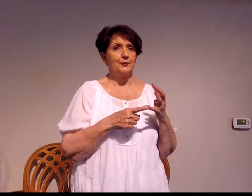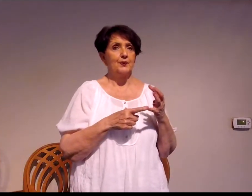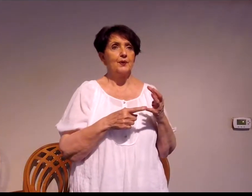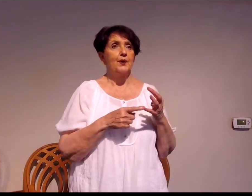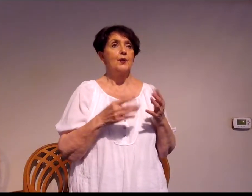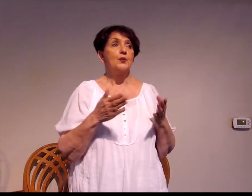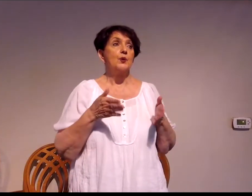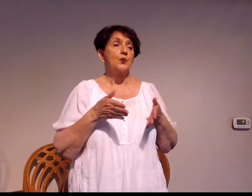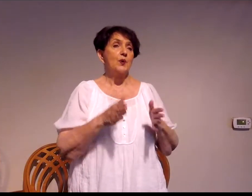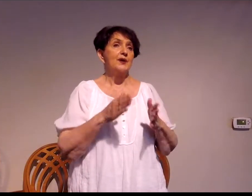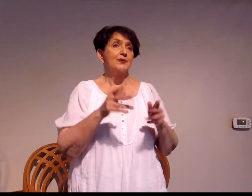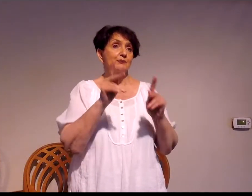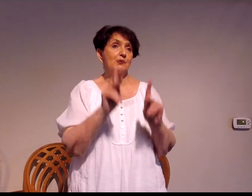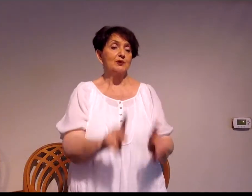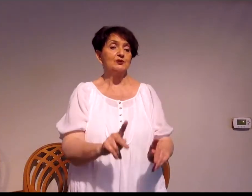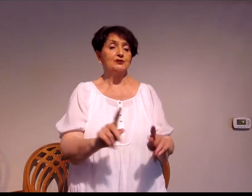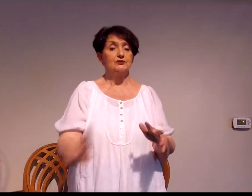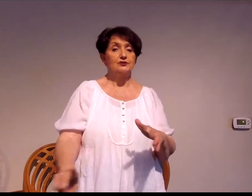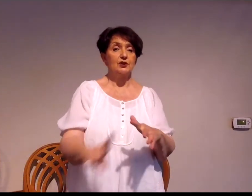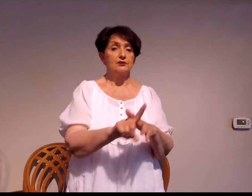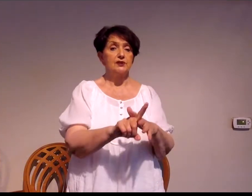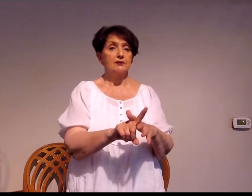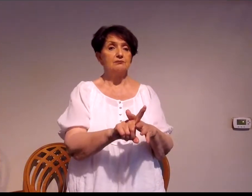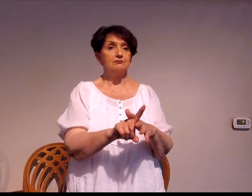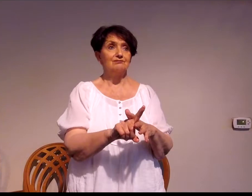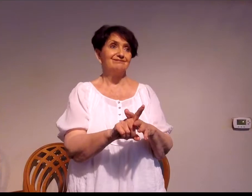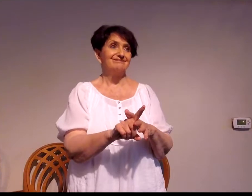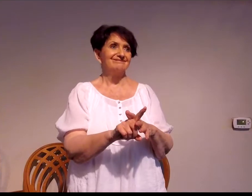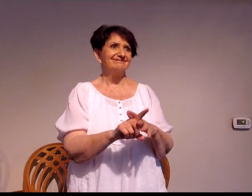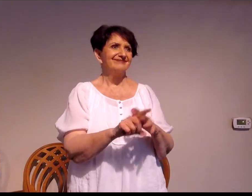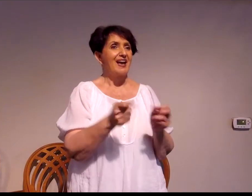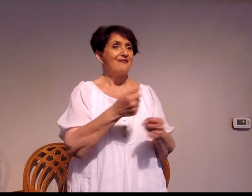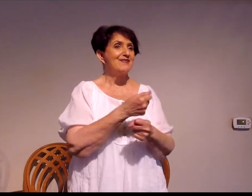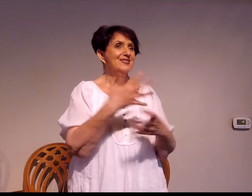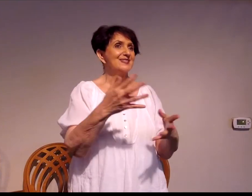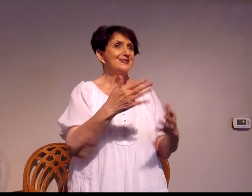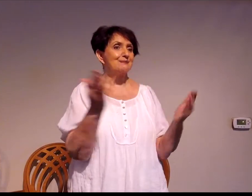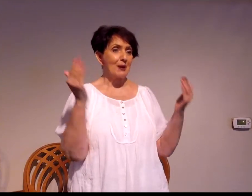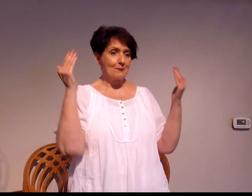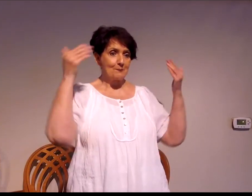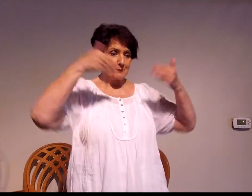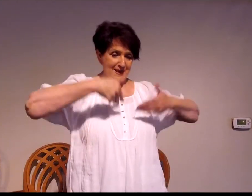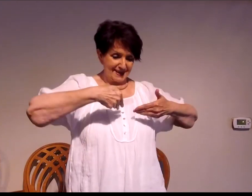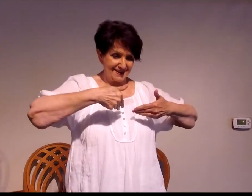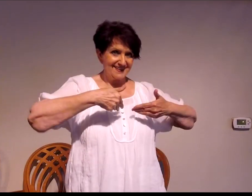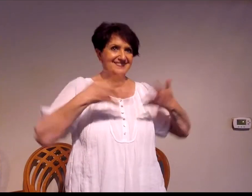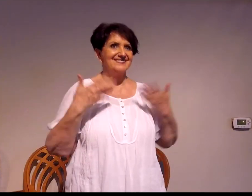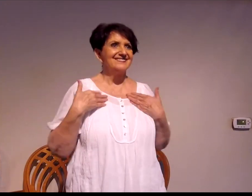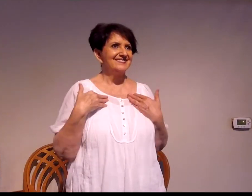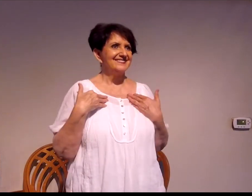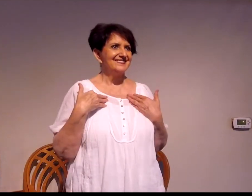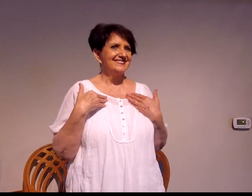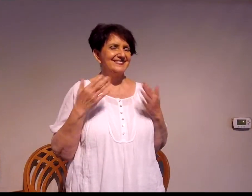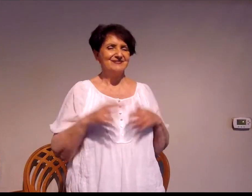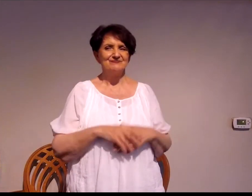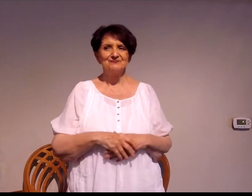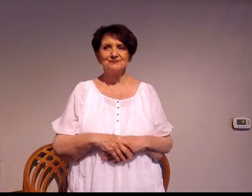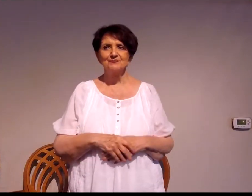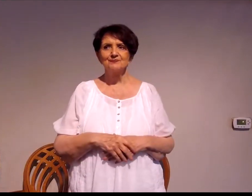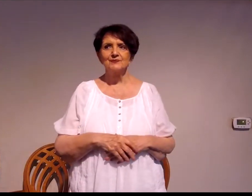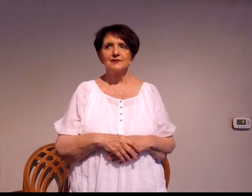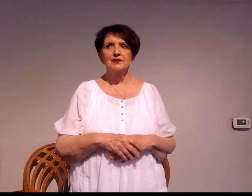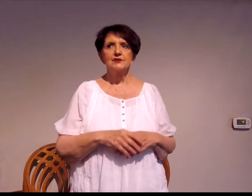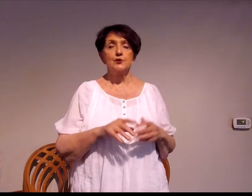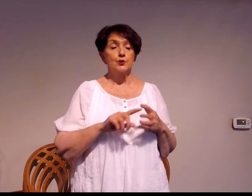up, the world revolves around me. And so we began to work